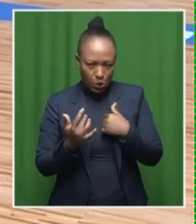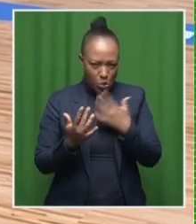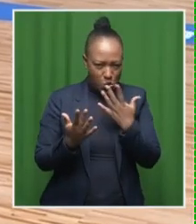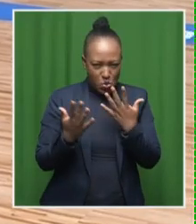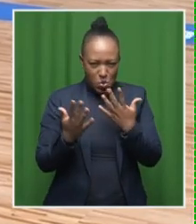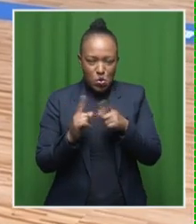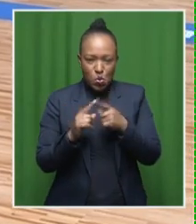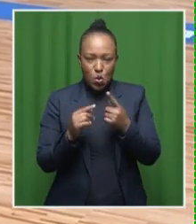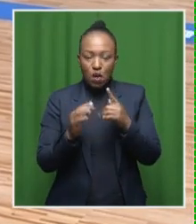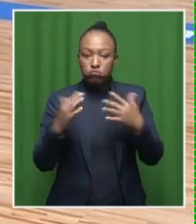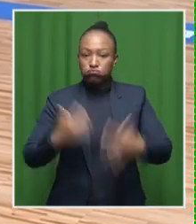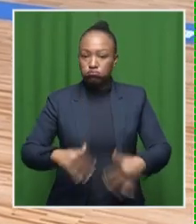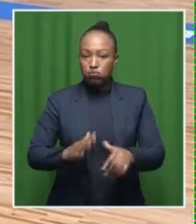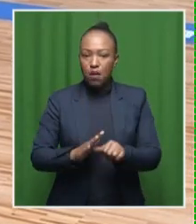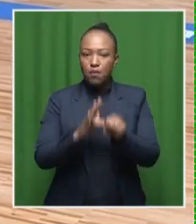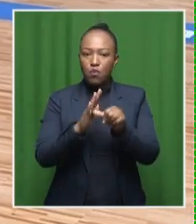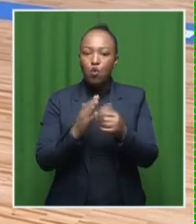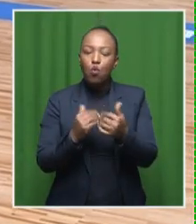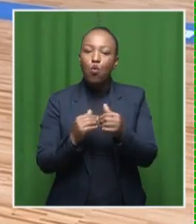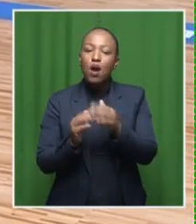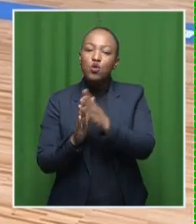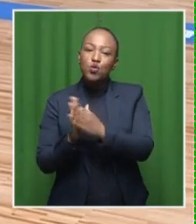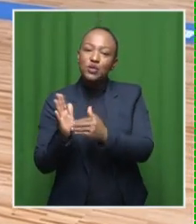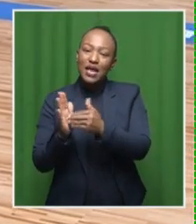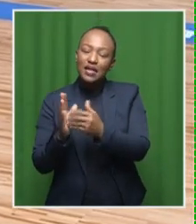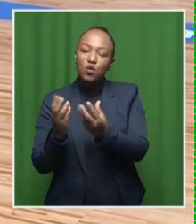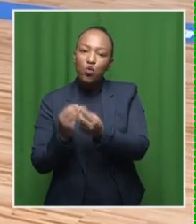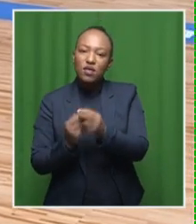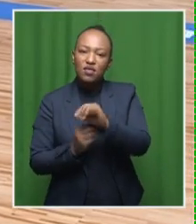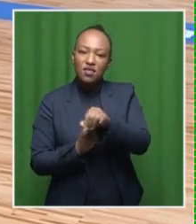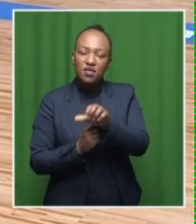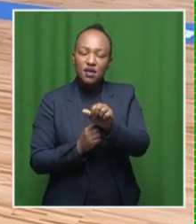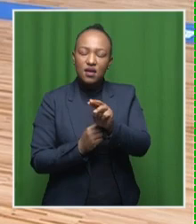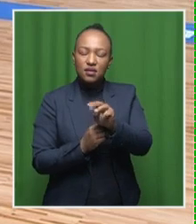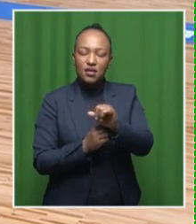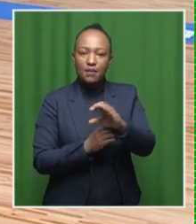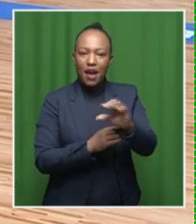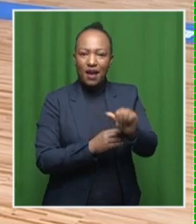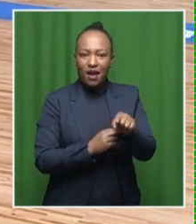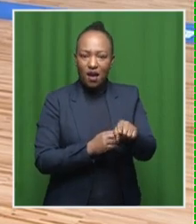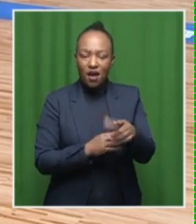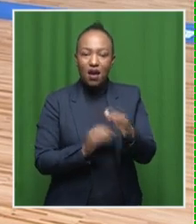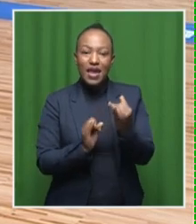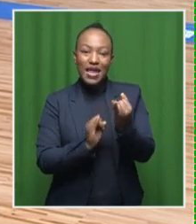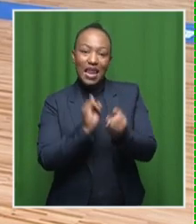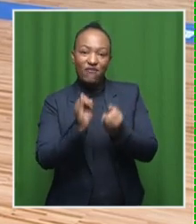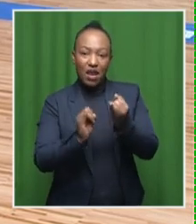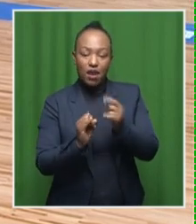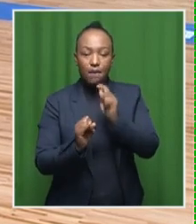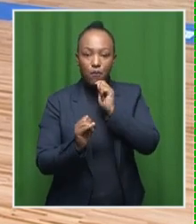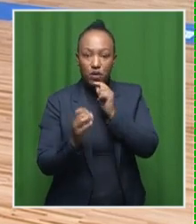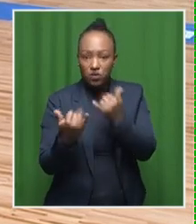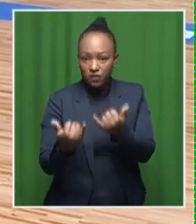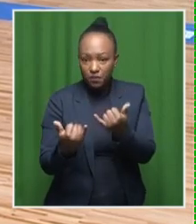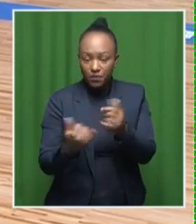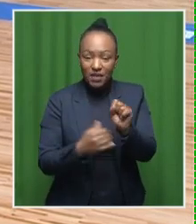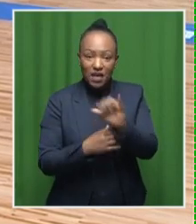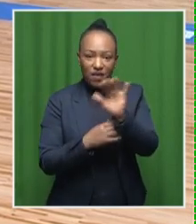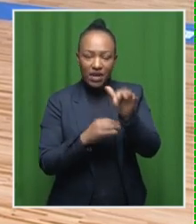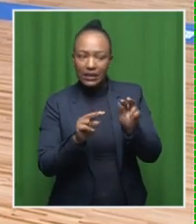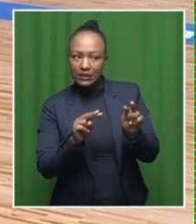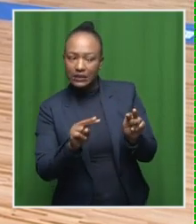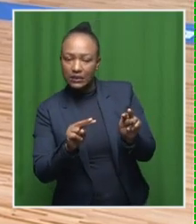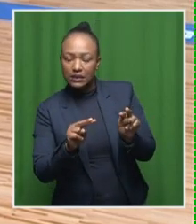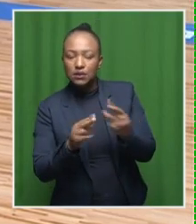taken a lot of importance, with New Zealand versus Jamaica match at 11 a.m. being of particular interest to South Africans. To help us